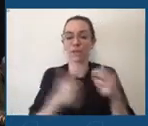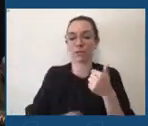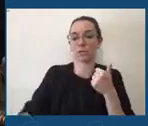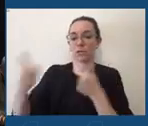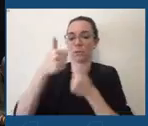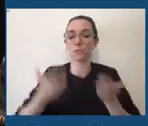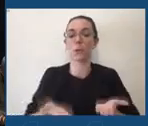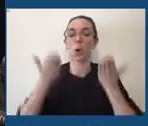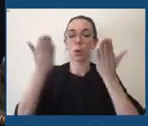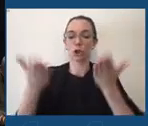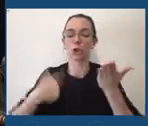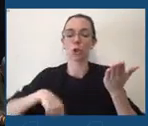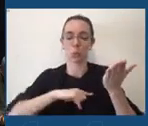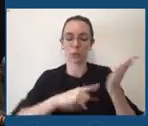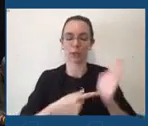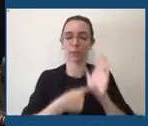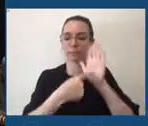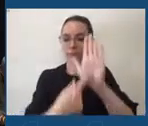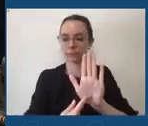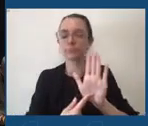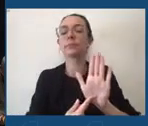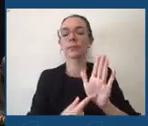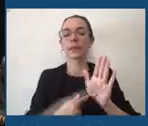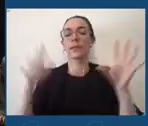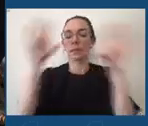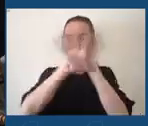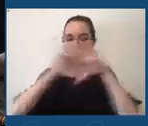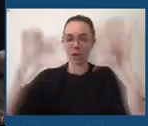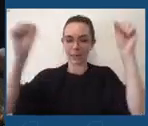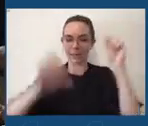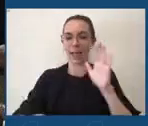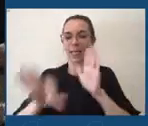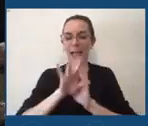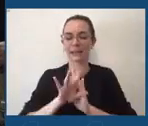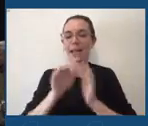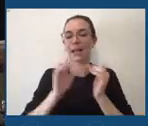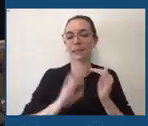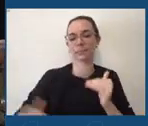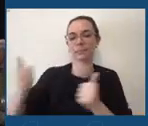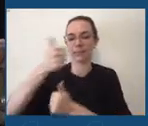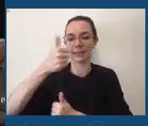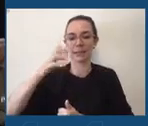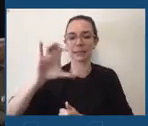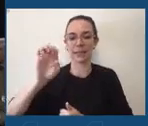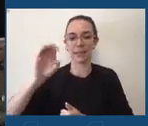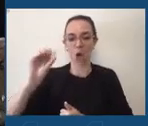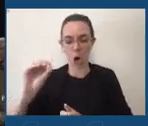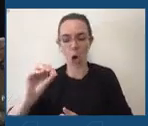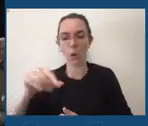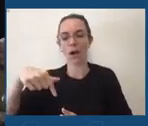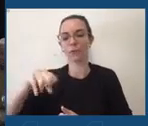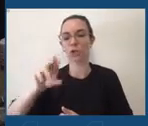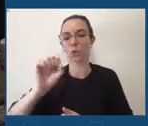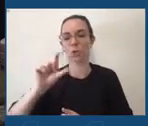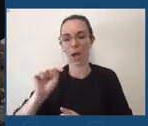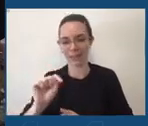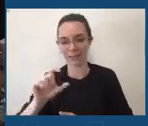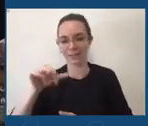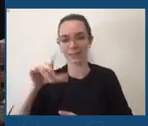future, the president-elect and CEO of Quest Diagnostics, the battlefield general, Jim